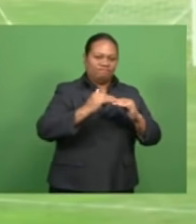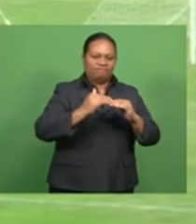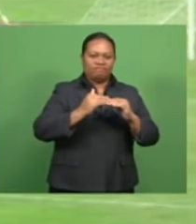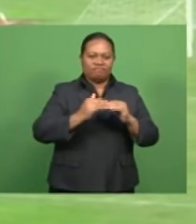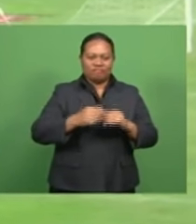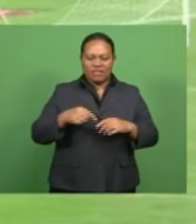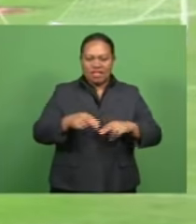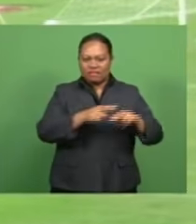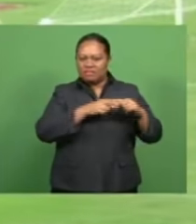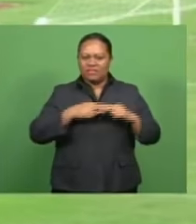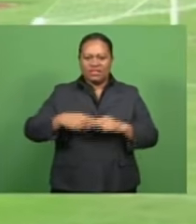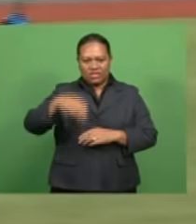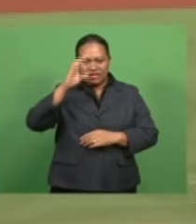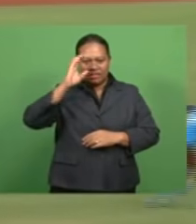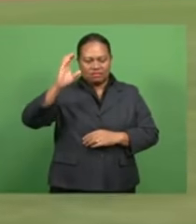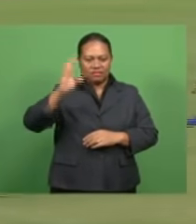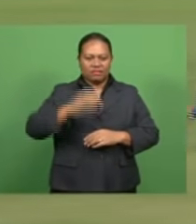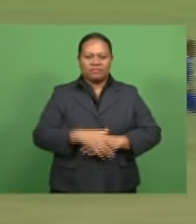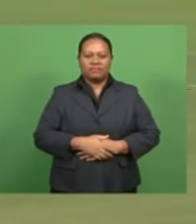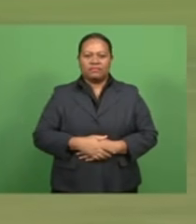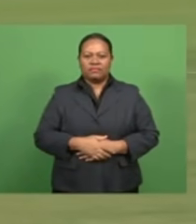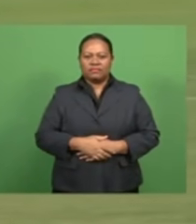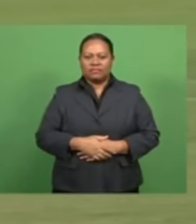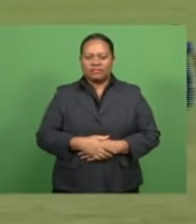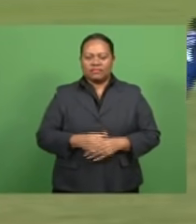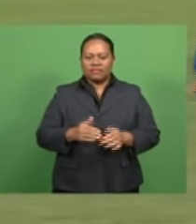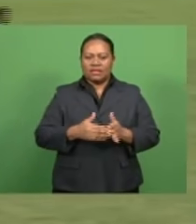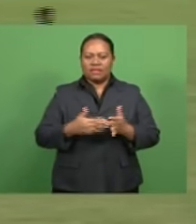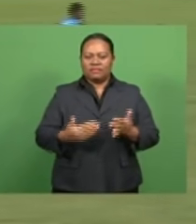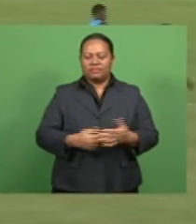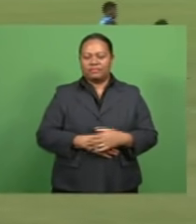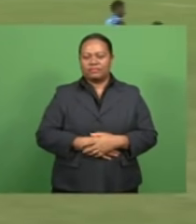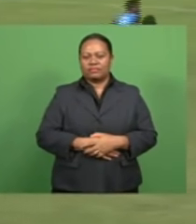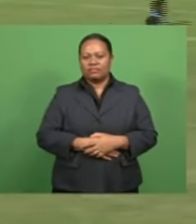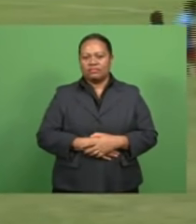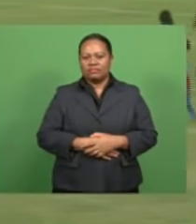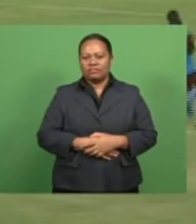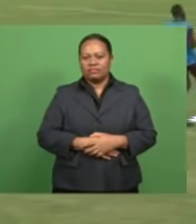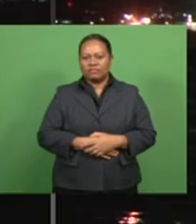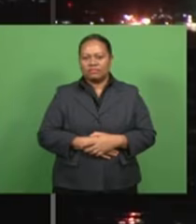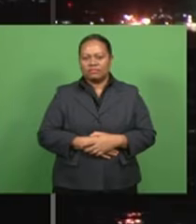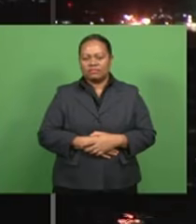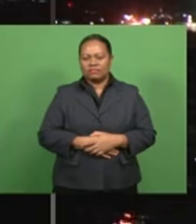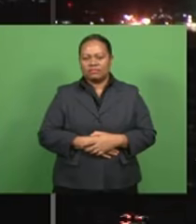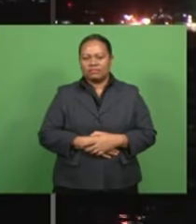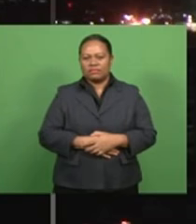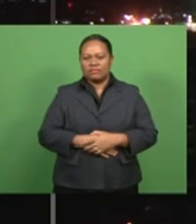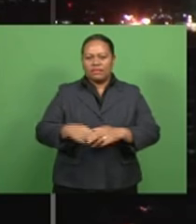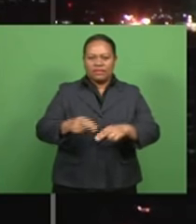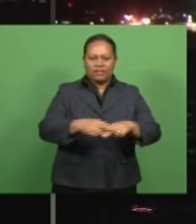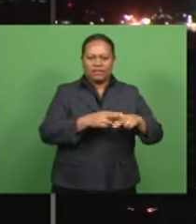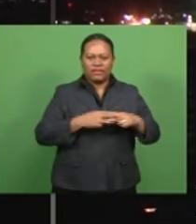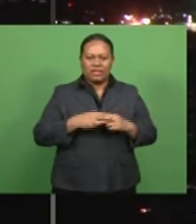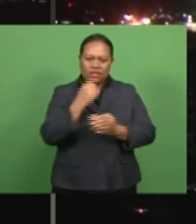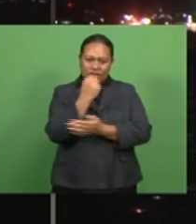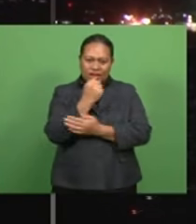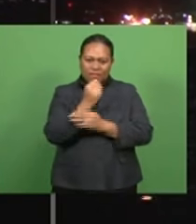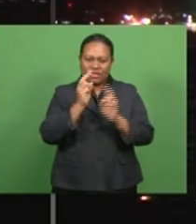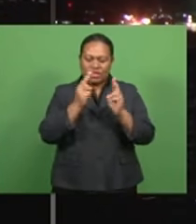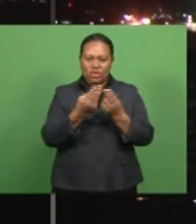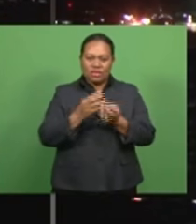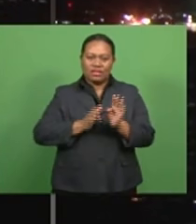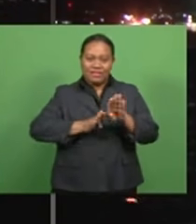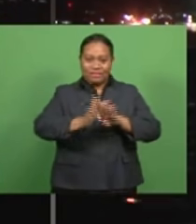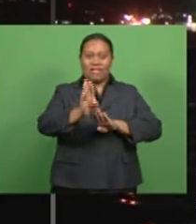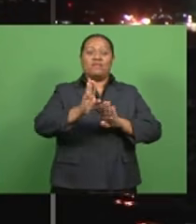in the country with his wealth of experience. Karolaini Tavi, FBC Sports. The Fiji Rugby Union Development